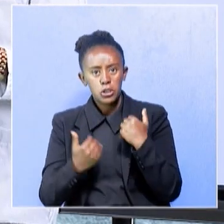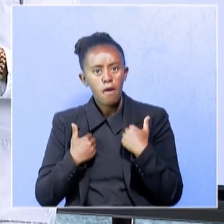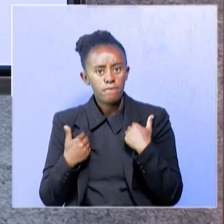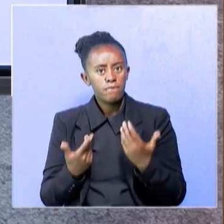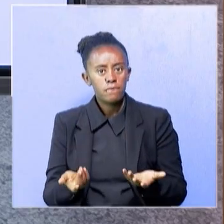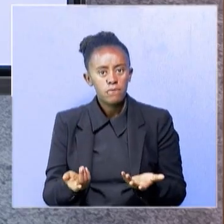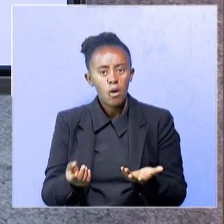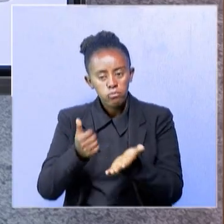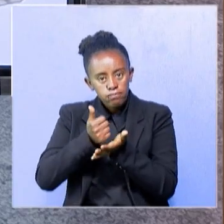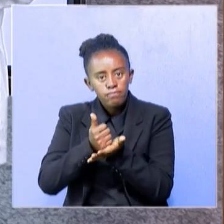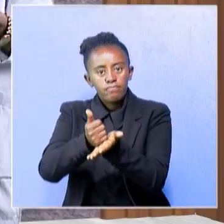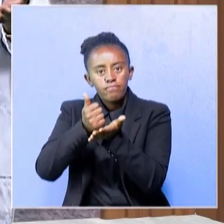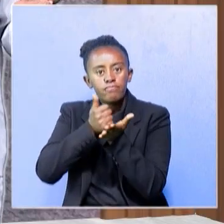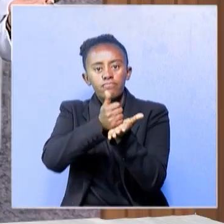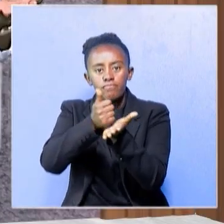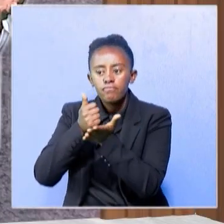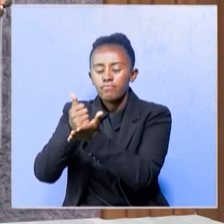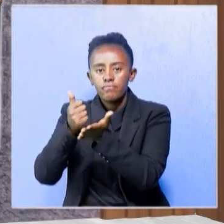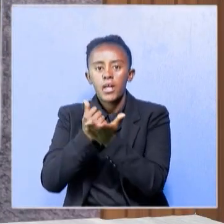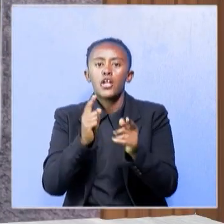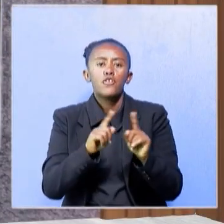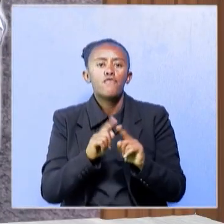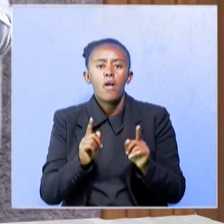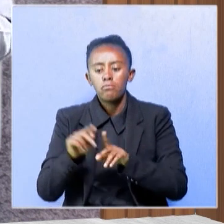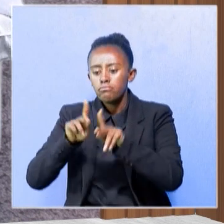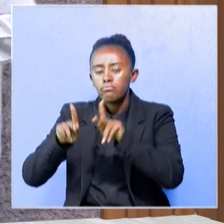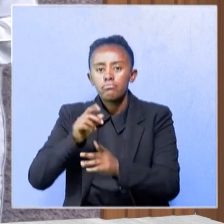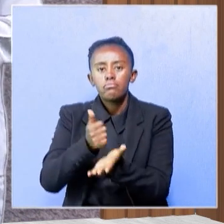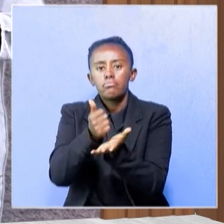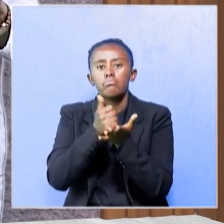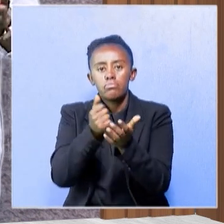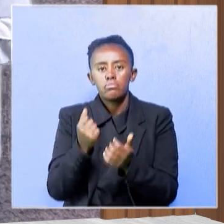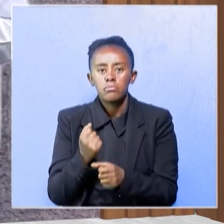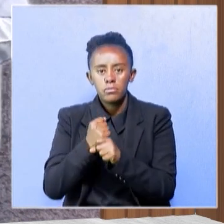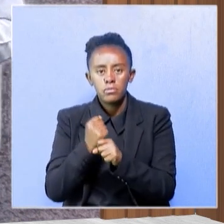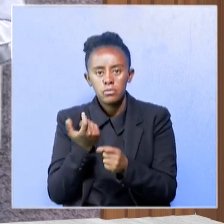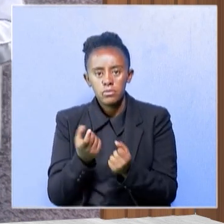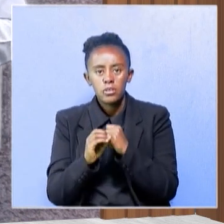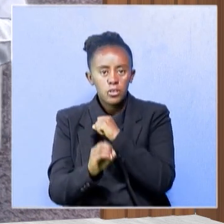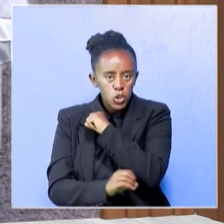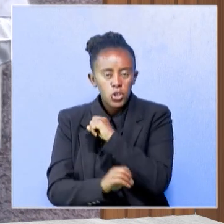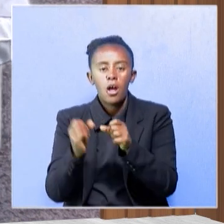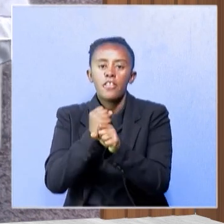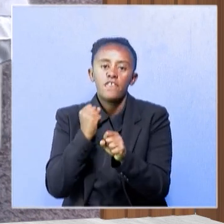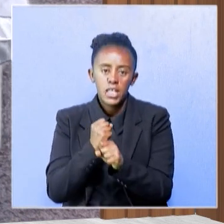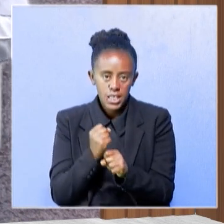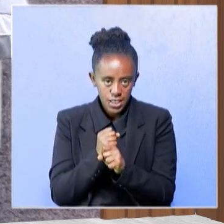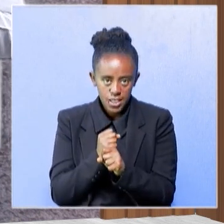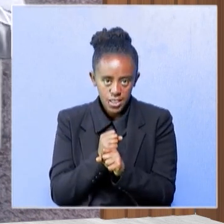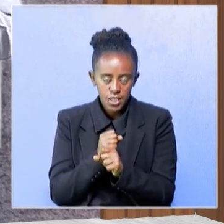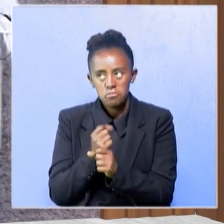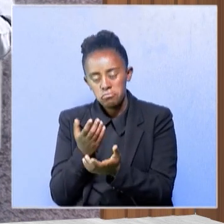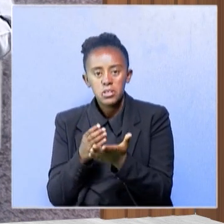are helping people in different ways. Those people who are working in the charity activities, some